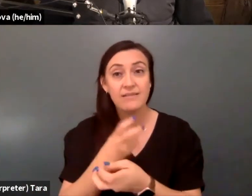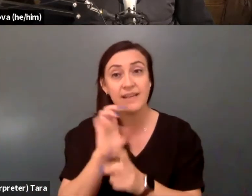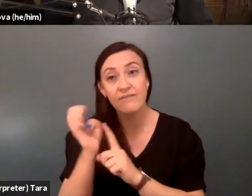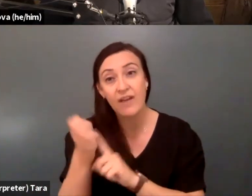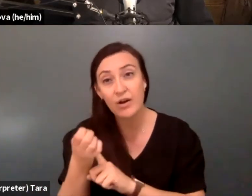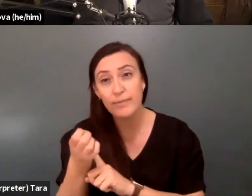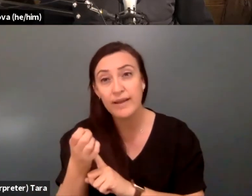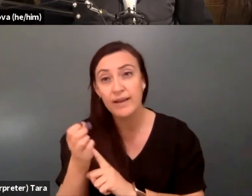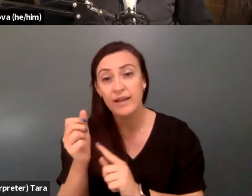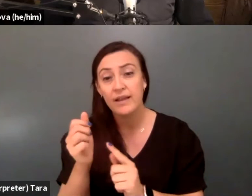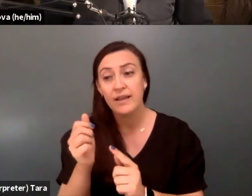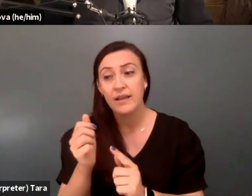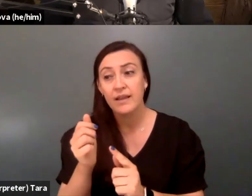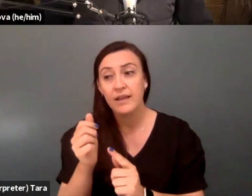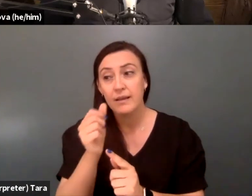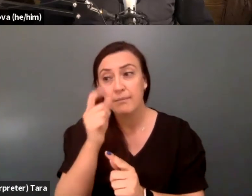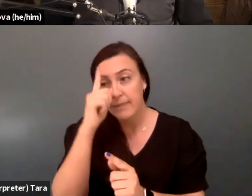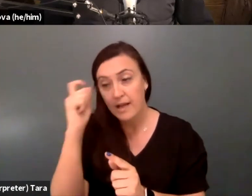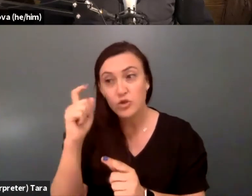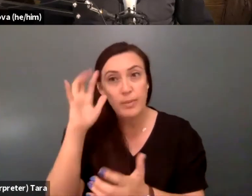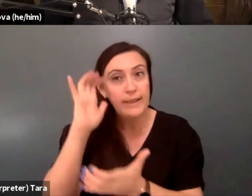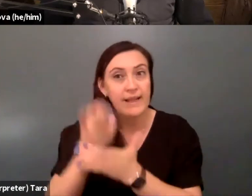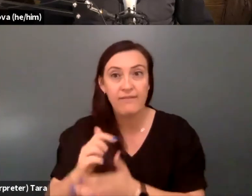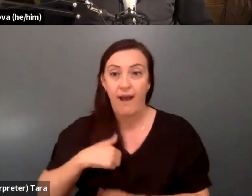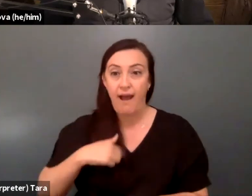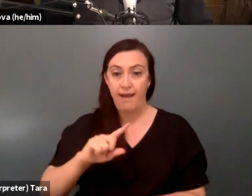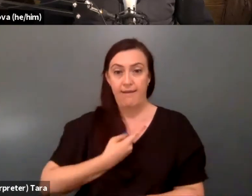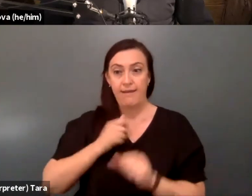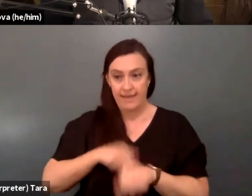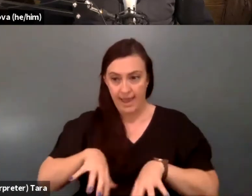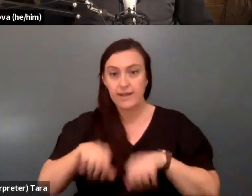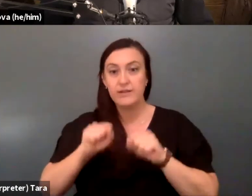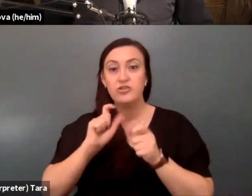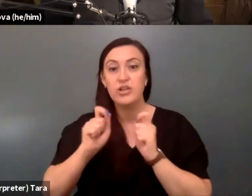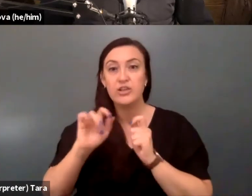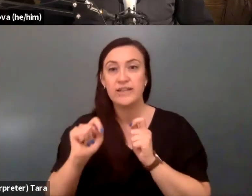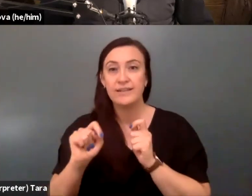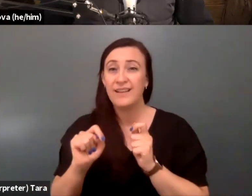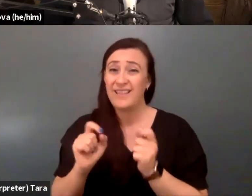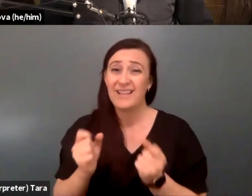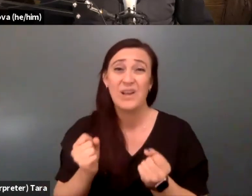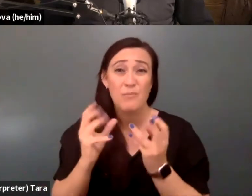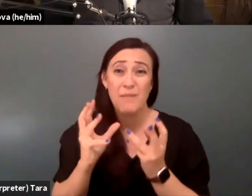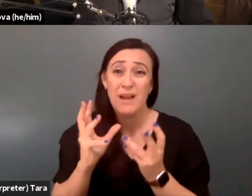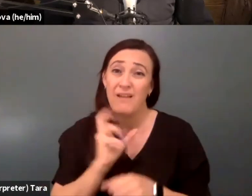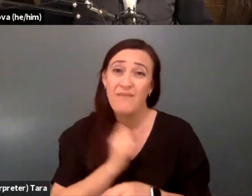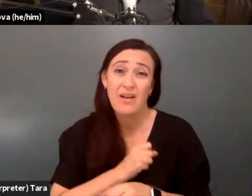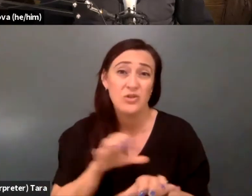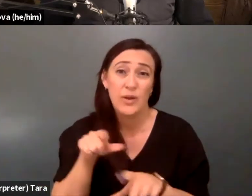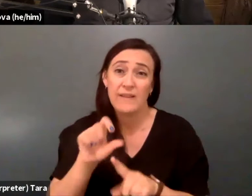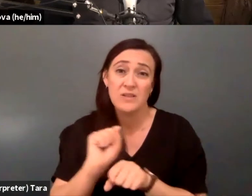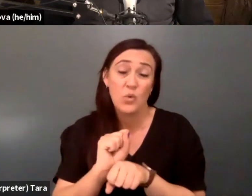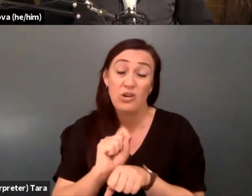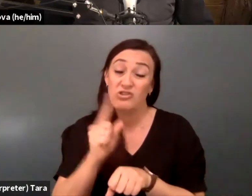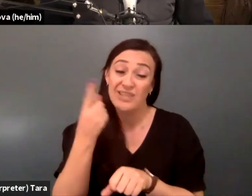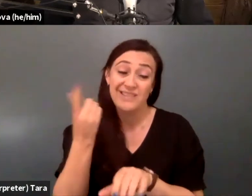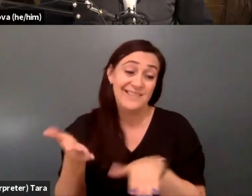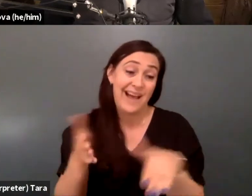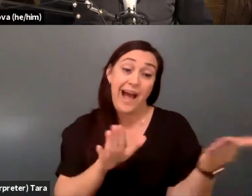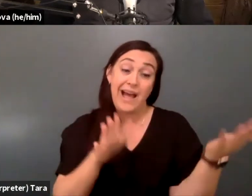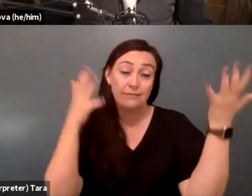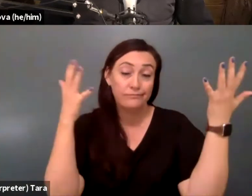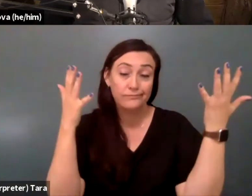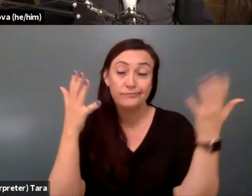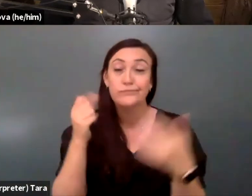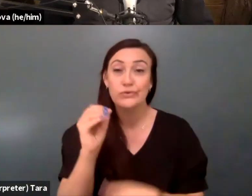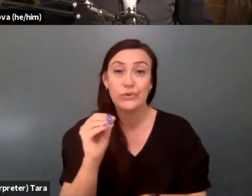we alone will change it is how we die, many of us, in doing this work. And so I